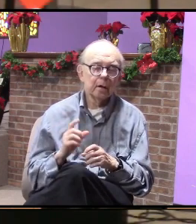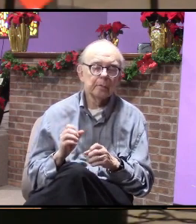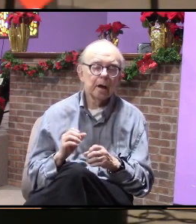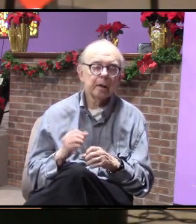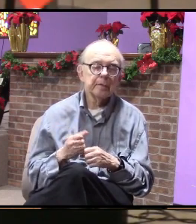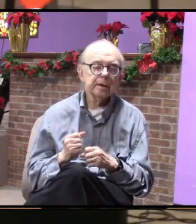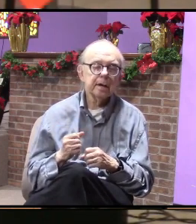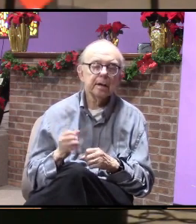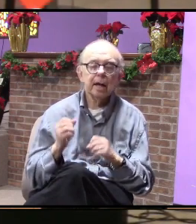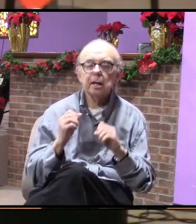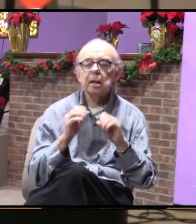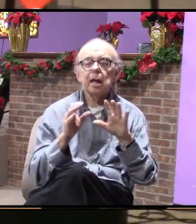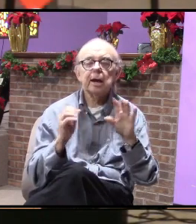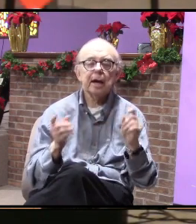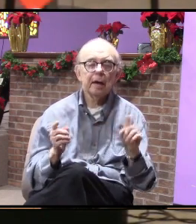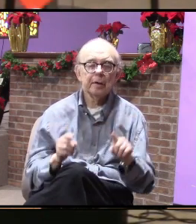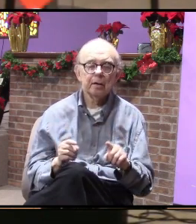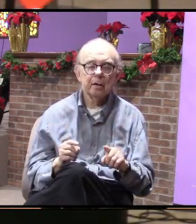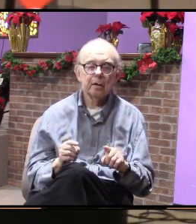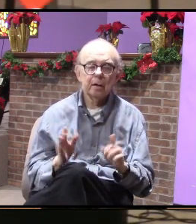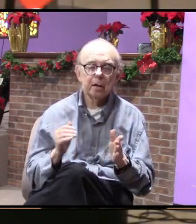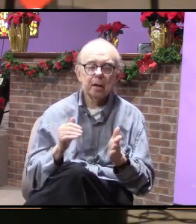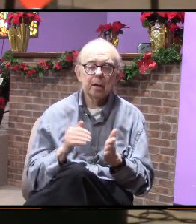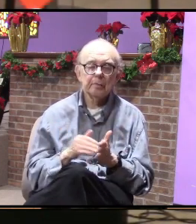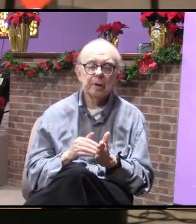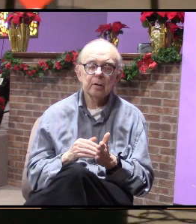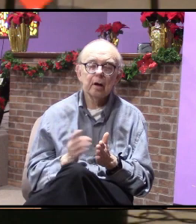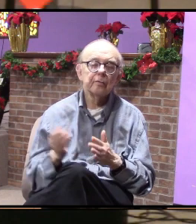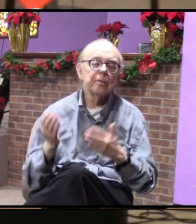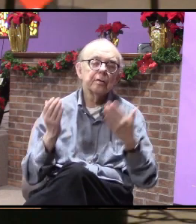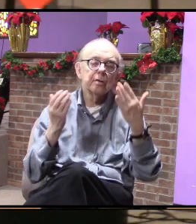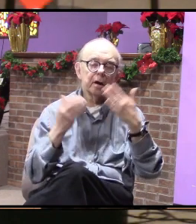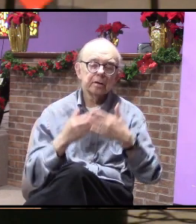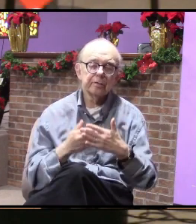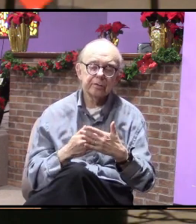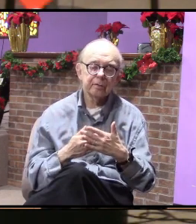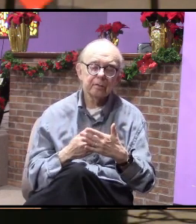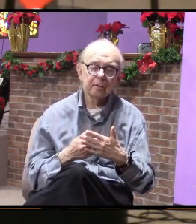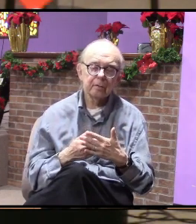light in the middle of the darkness.